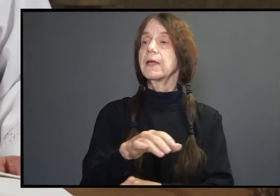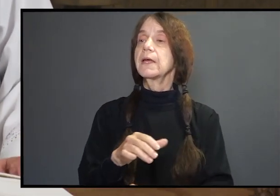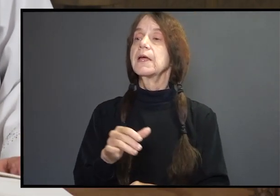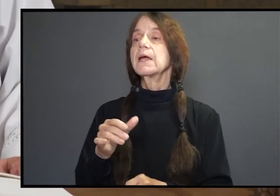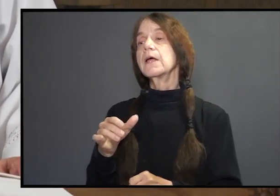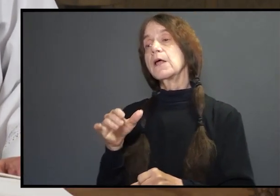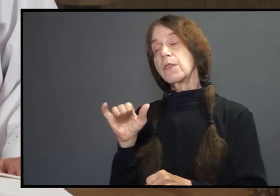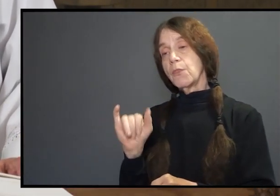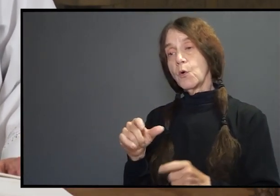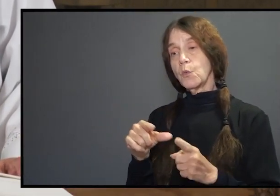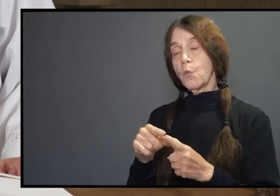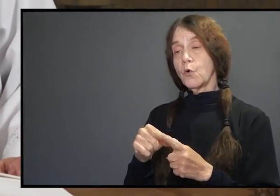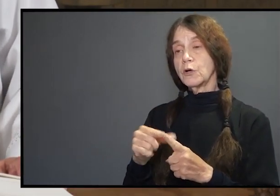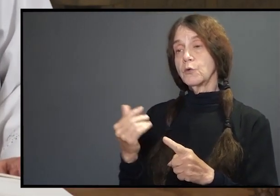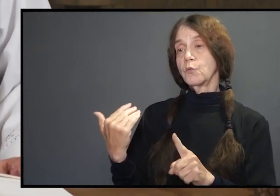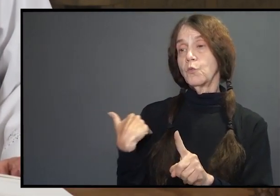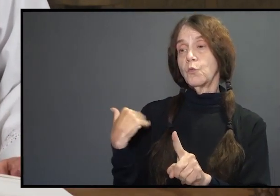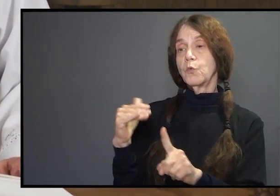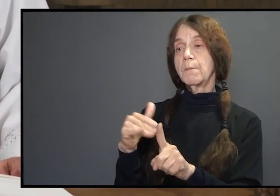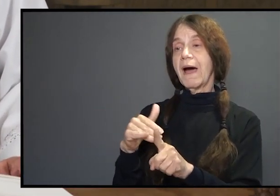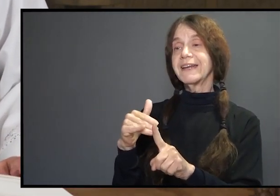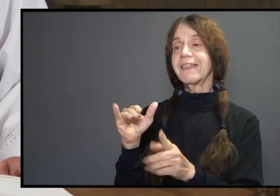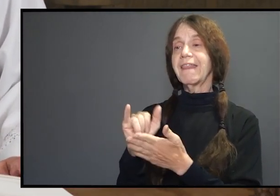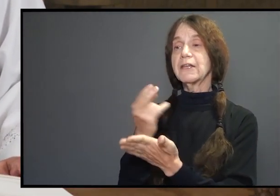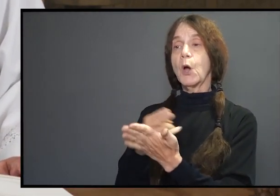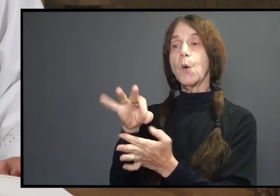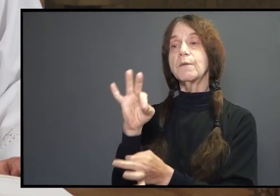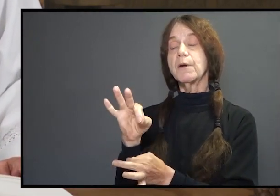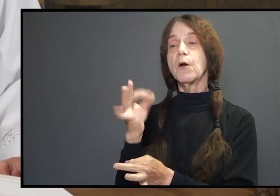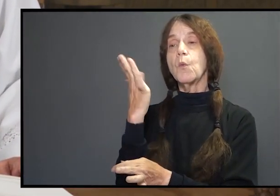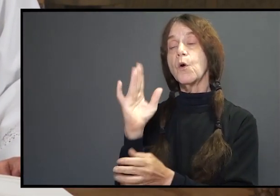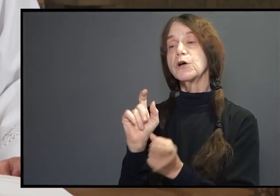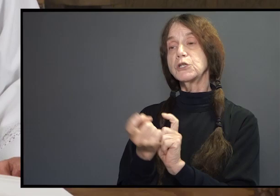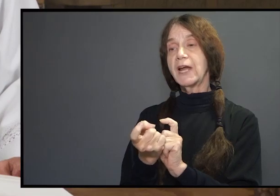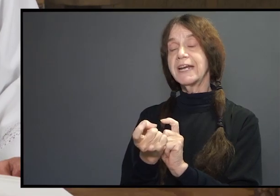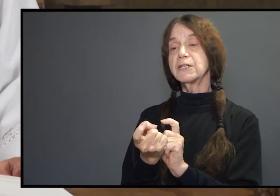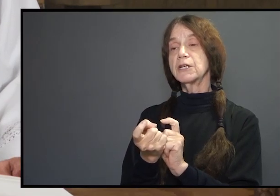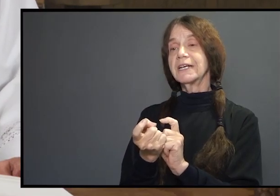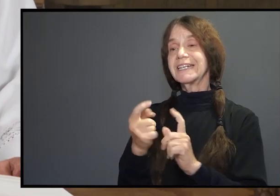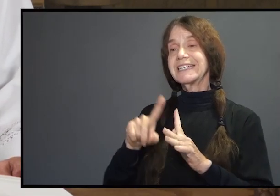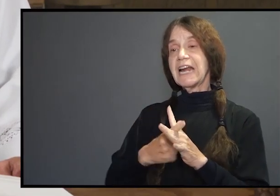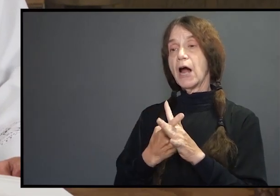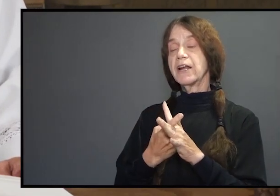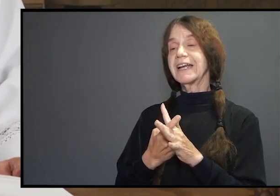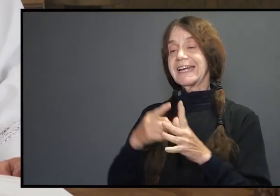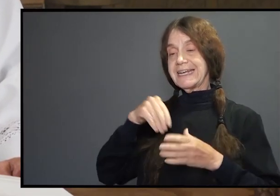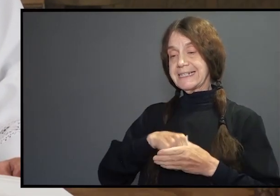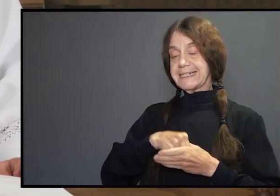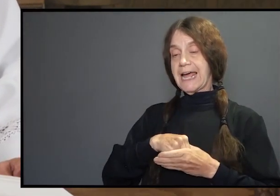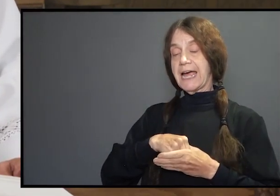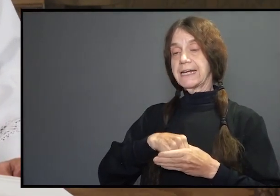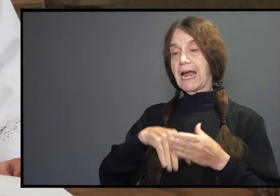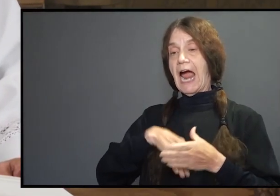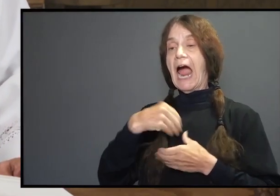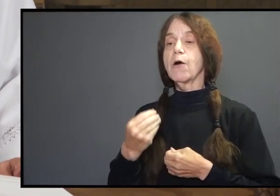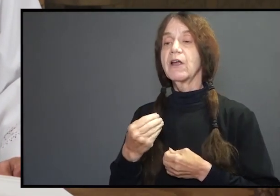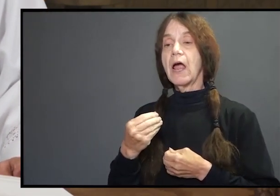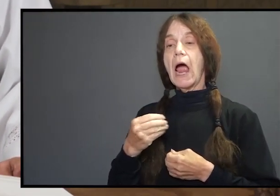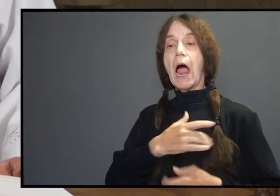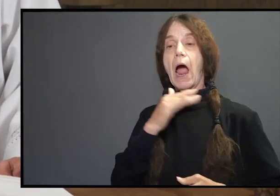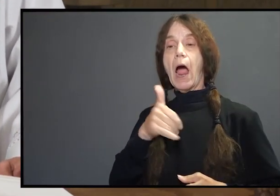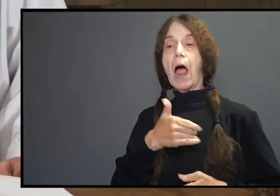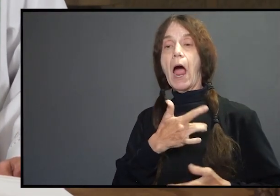words remind us that God's Holy Spirit brings about change from the inside. Just as our hearts need to be